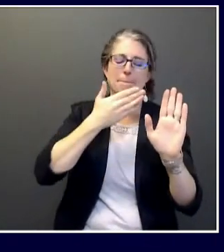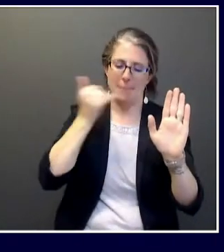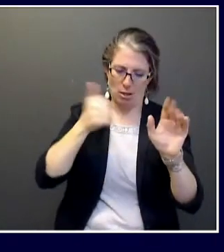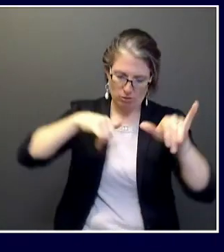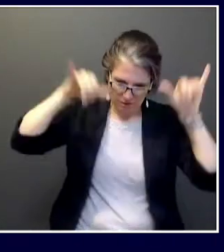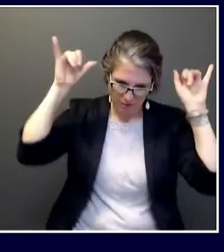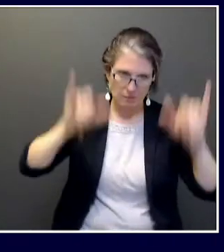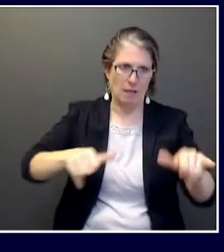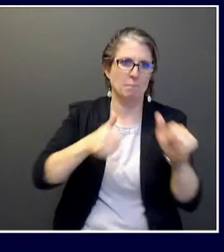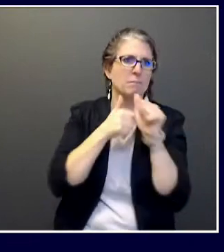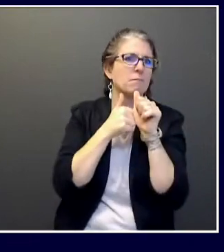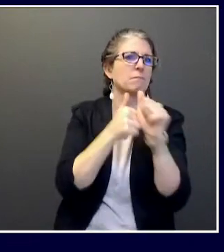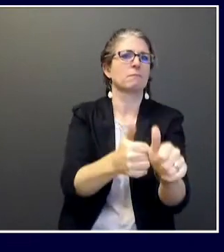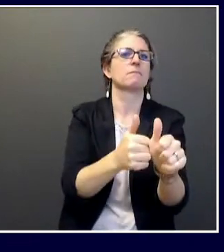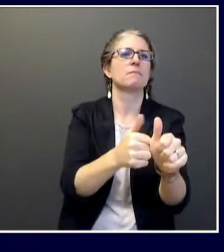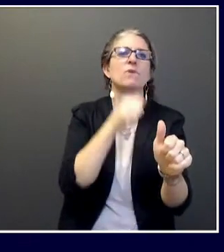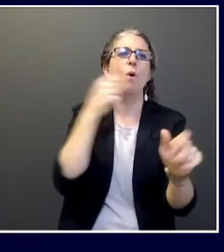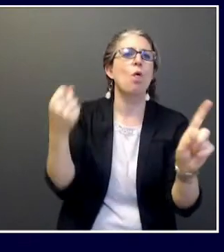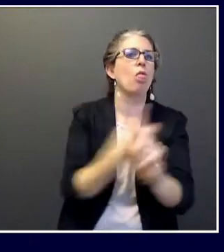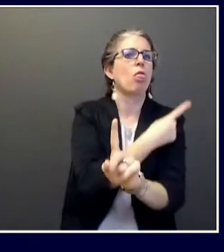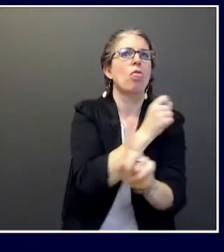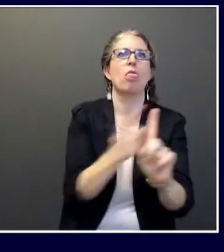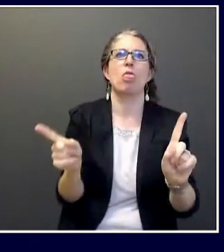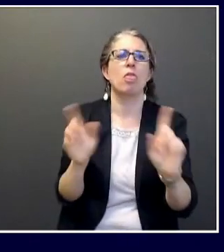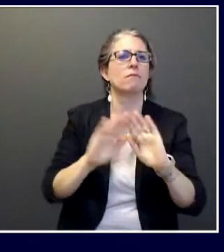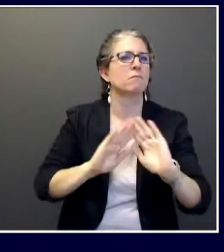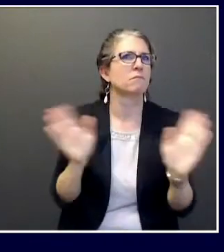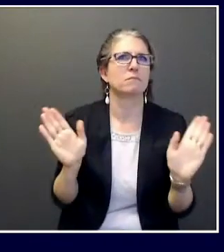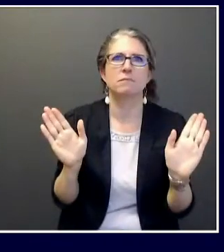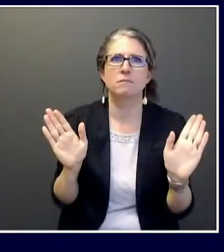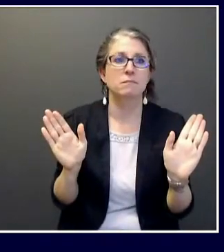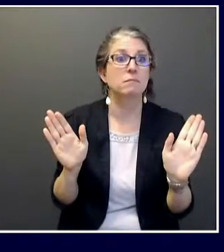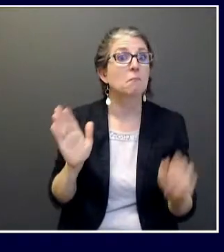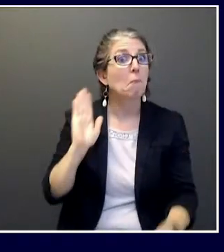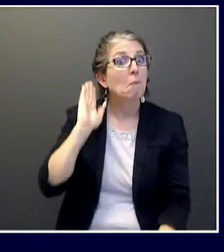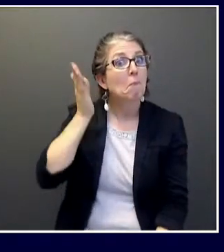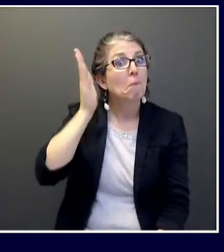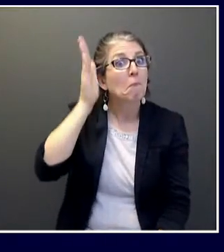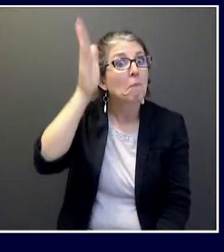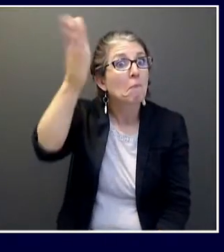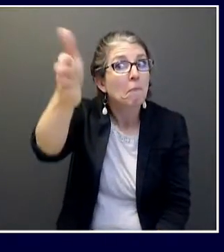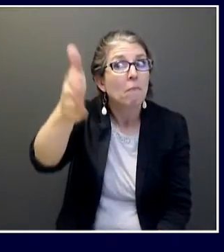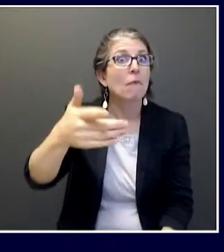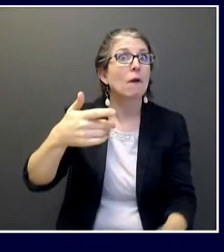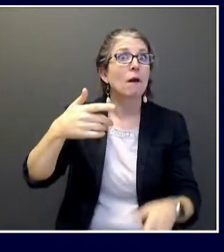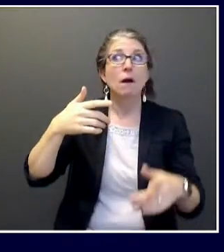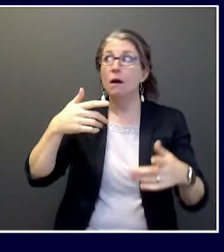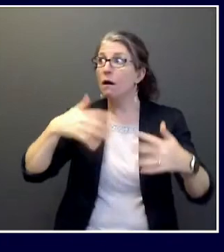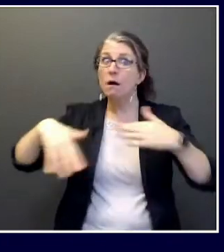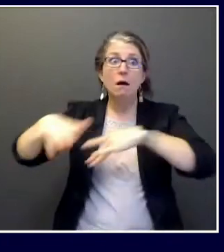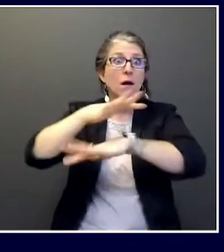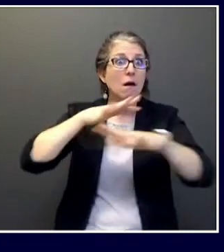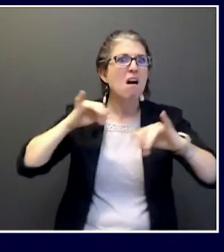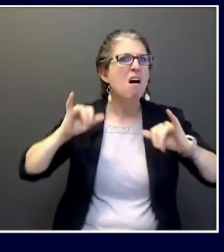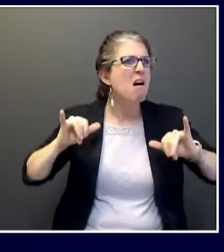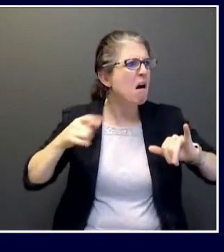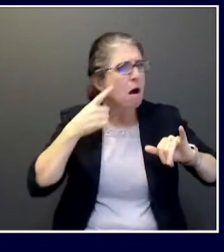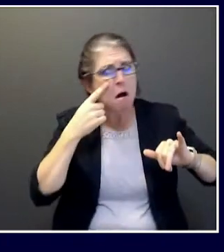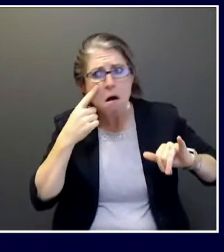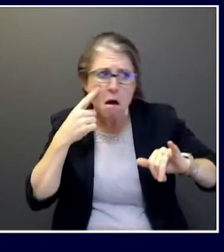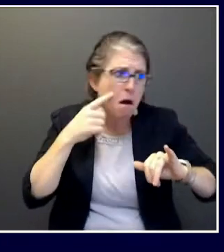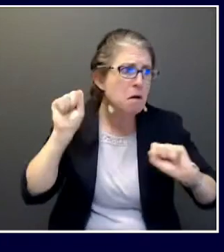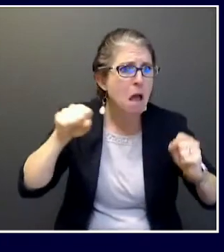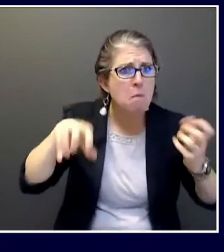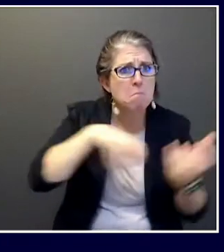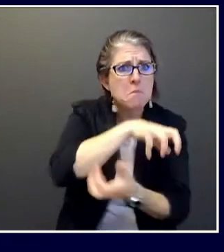unless federal officials sign off on that strategy, there's not much here that we at the state level can do. It's something that I believe is good